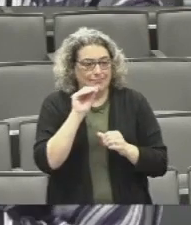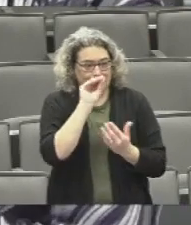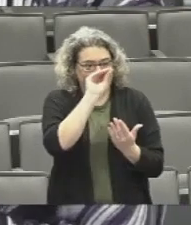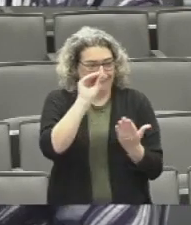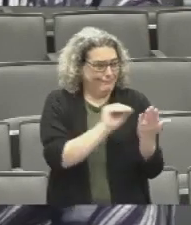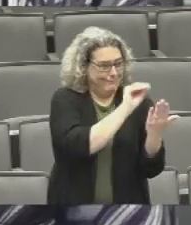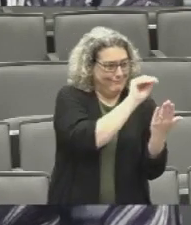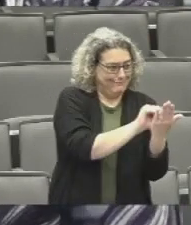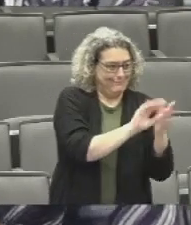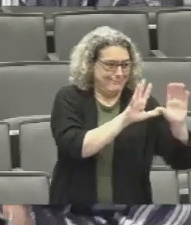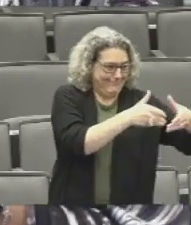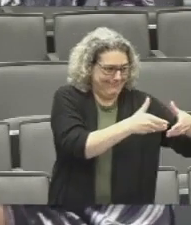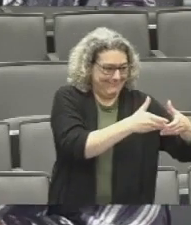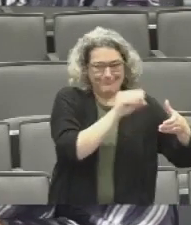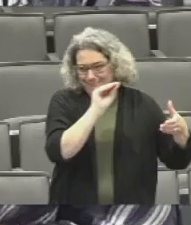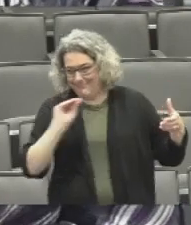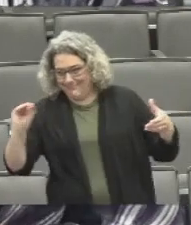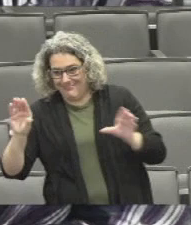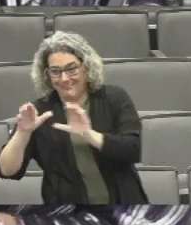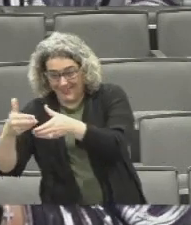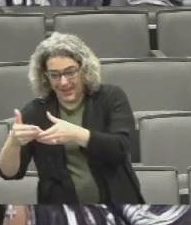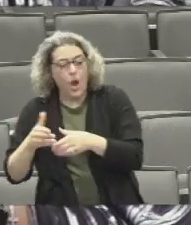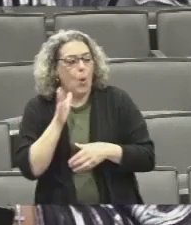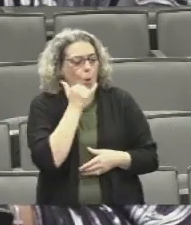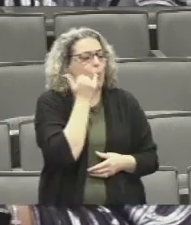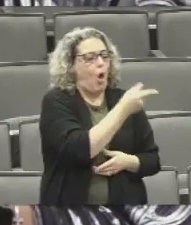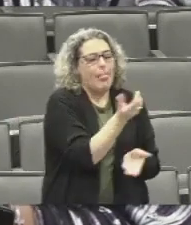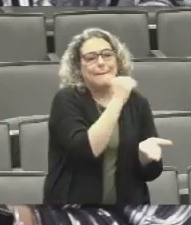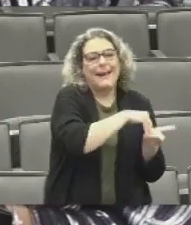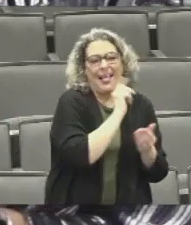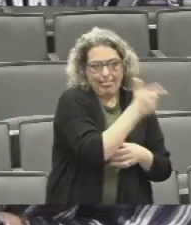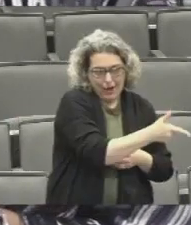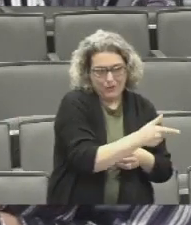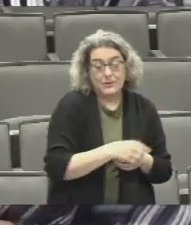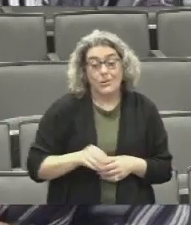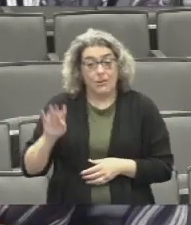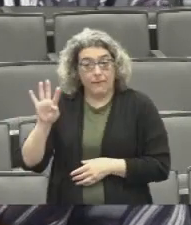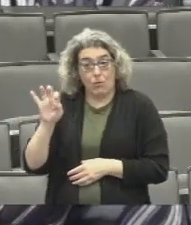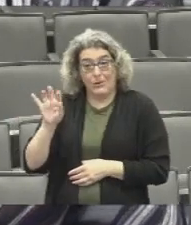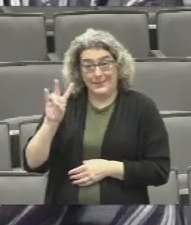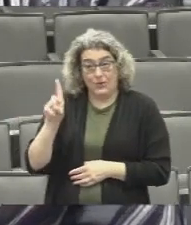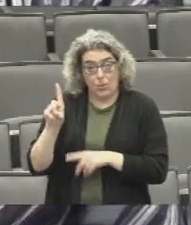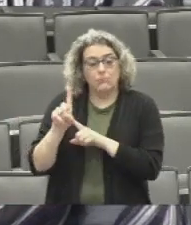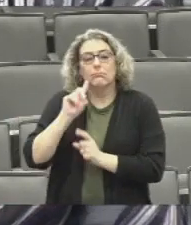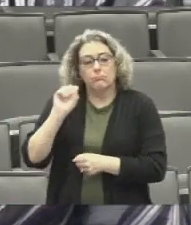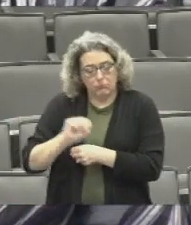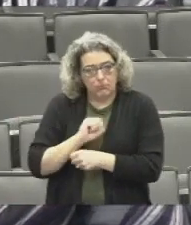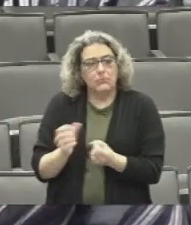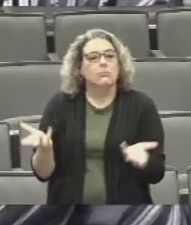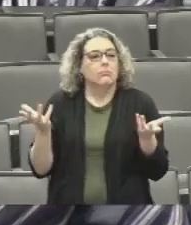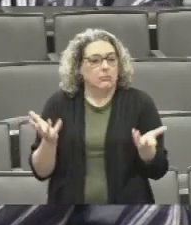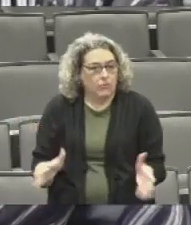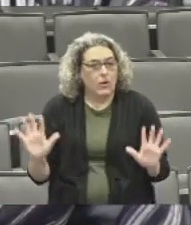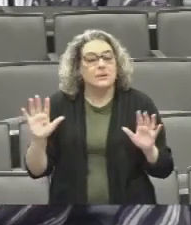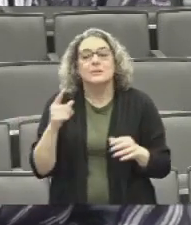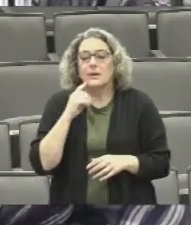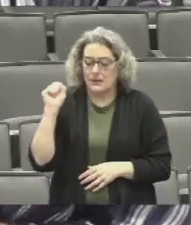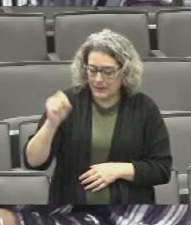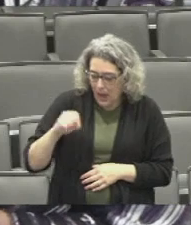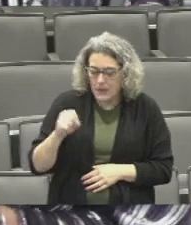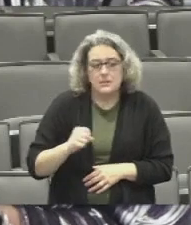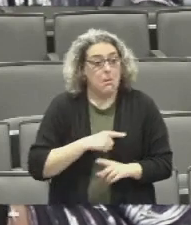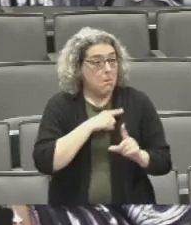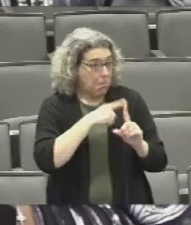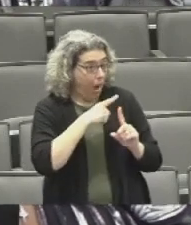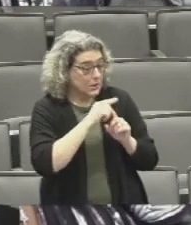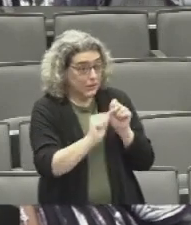different pile, so to say, and we'll call them back. So 471 have said to us that they have recovered.